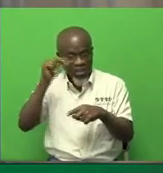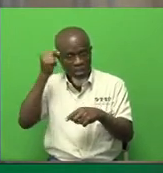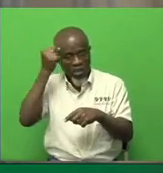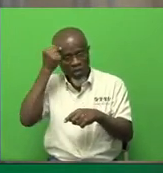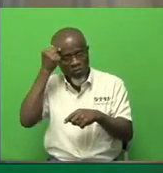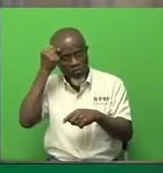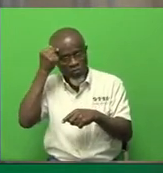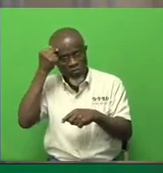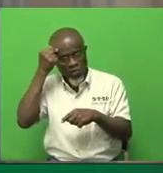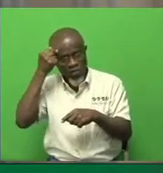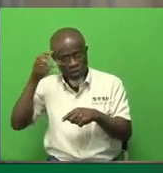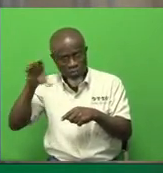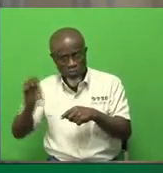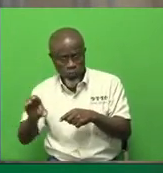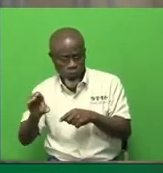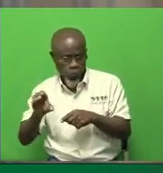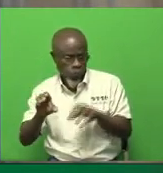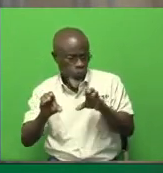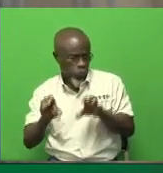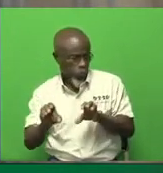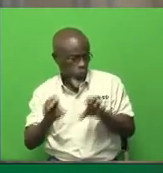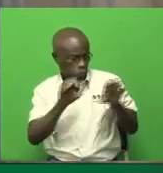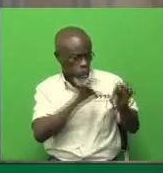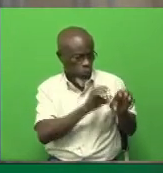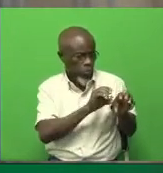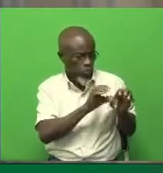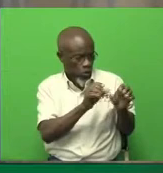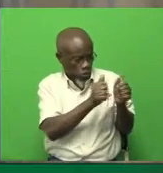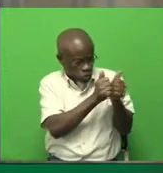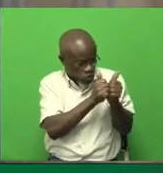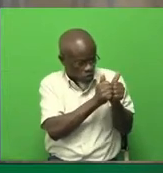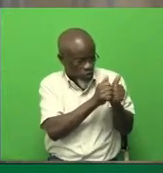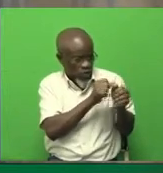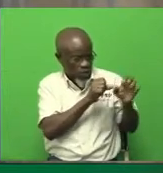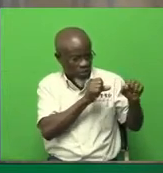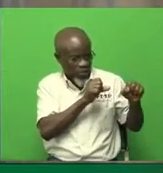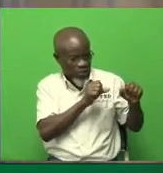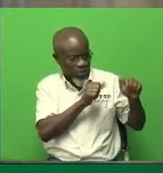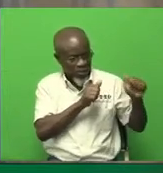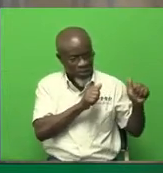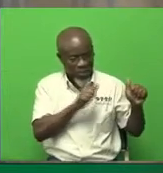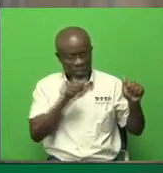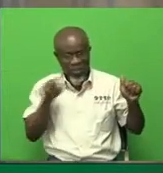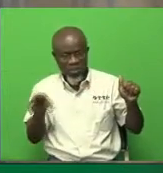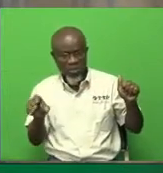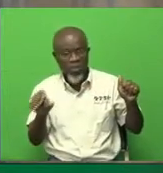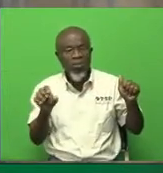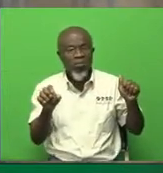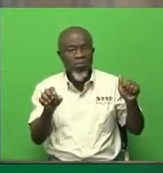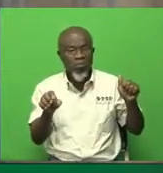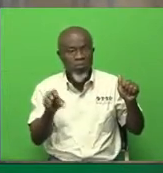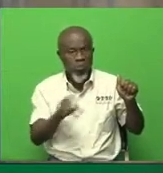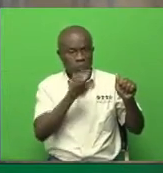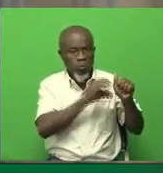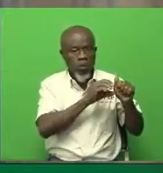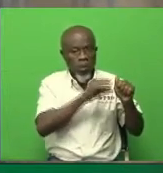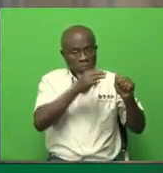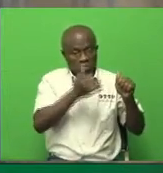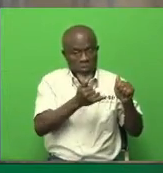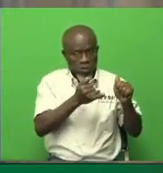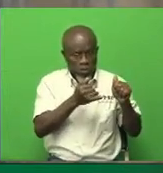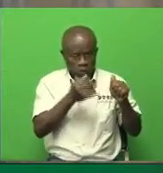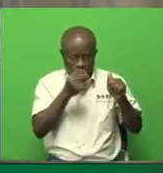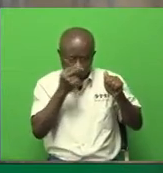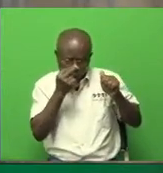NOC together with SSA and they have been granted expanded spine powers and that's what they're doing